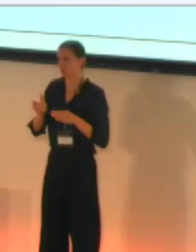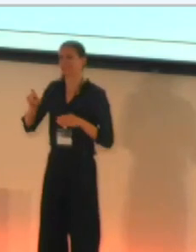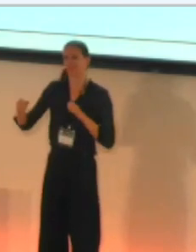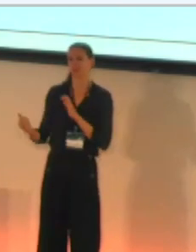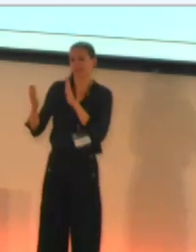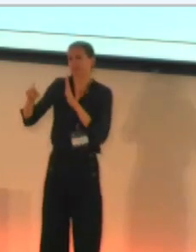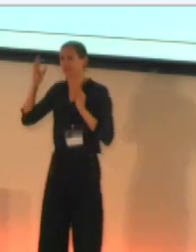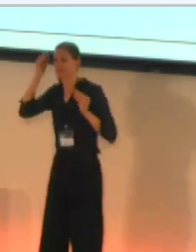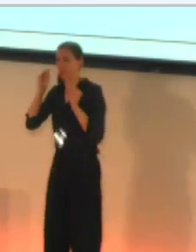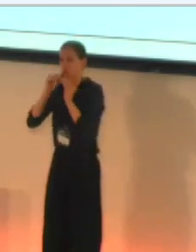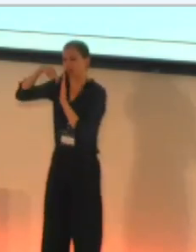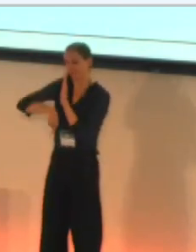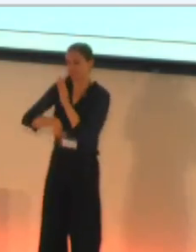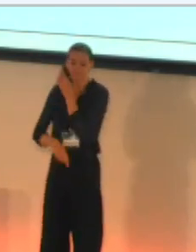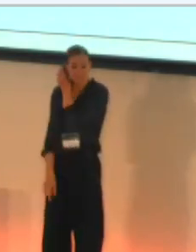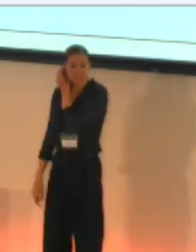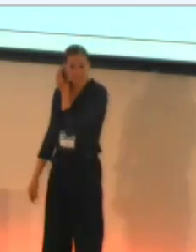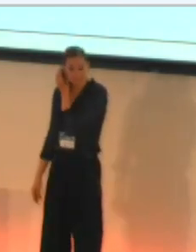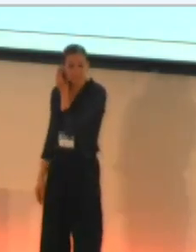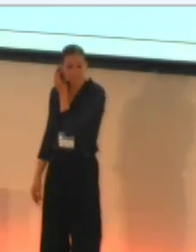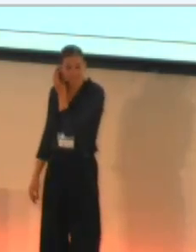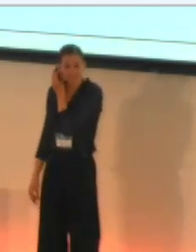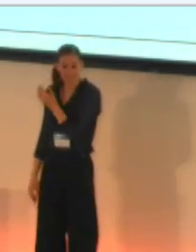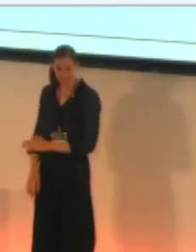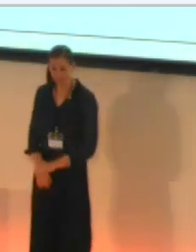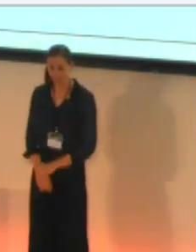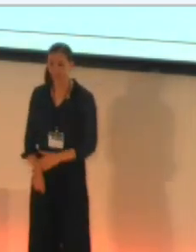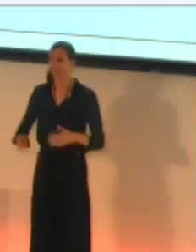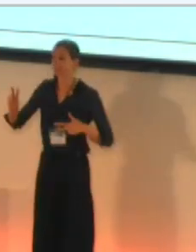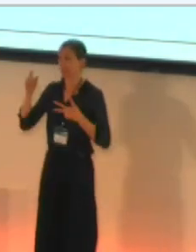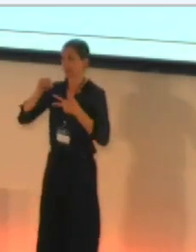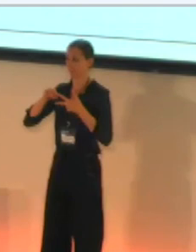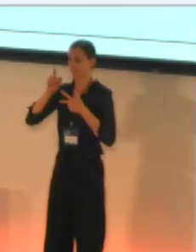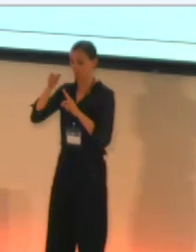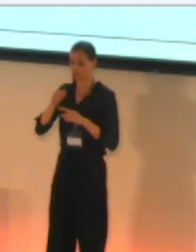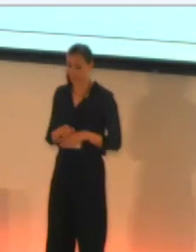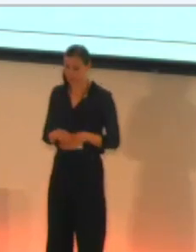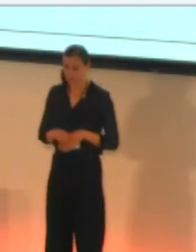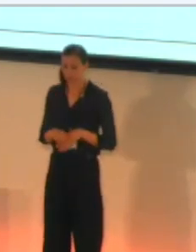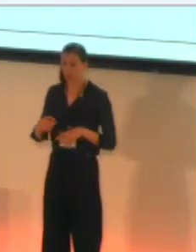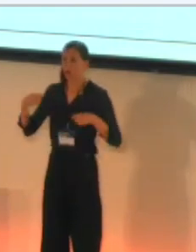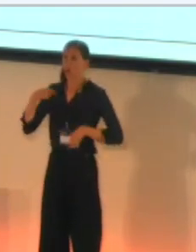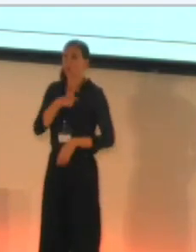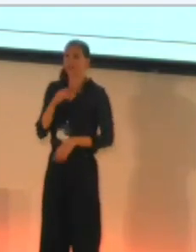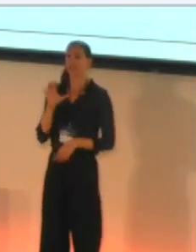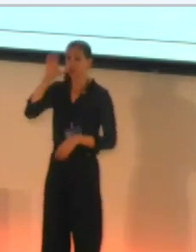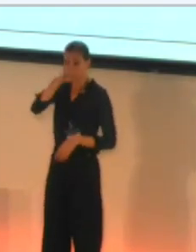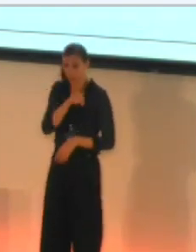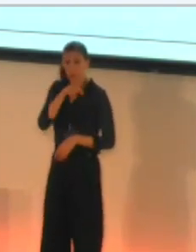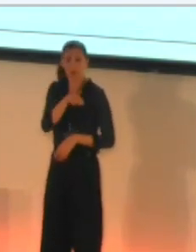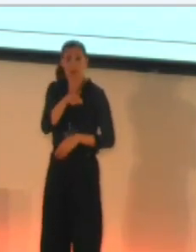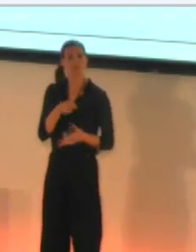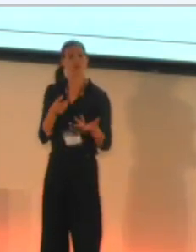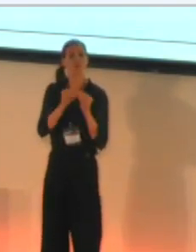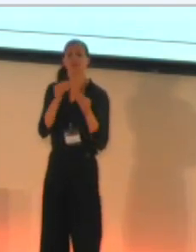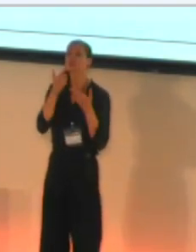considered a little bit more. Second, we went into this project assuming that our participants would be most interested in visual information